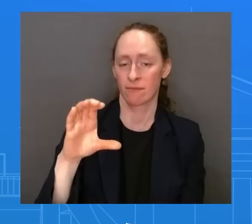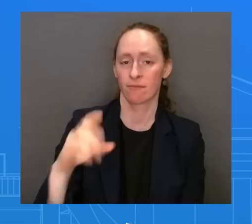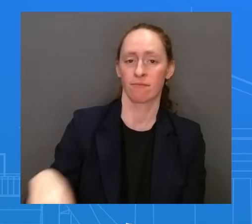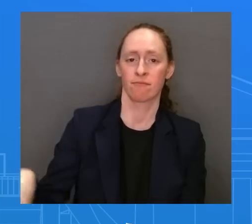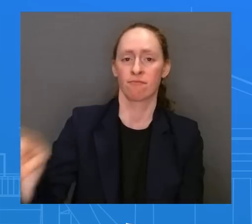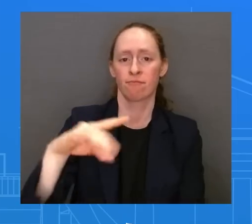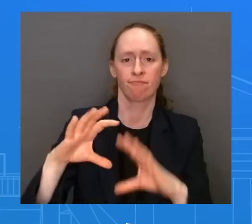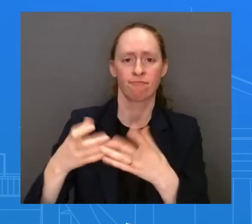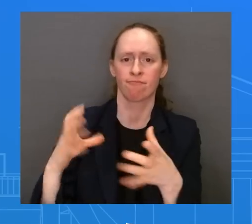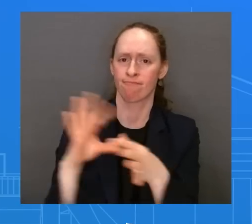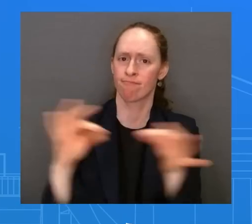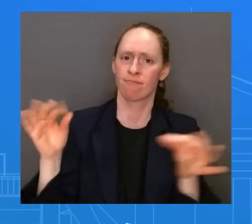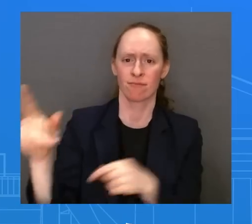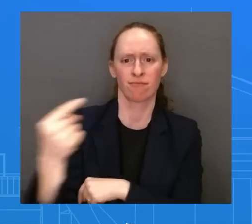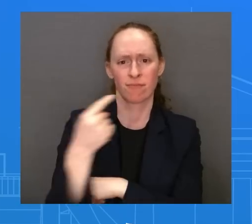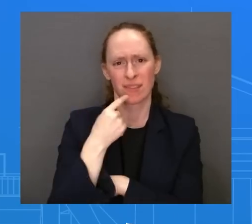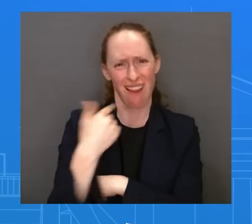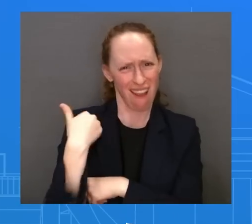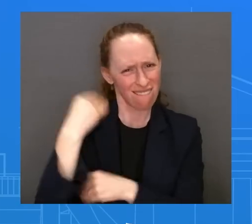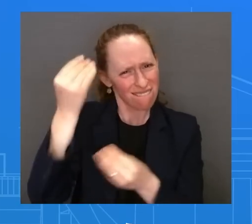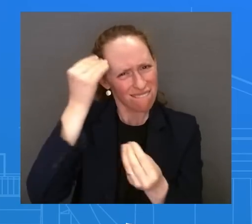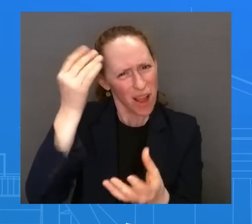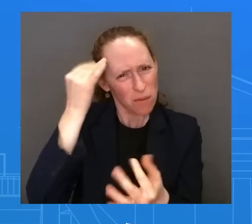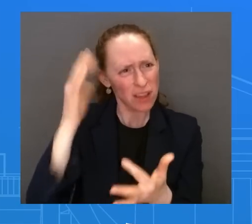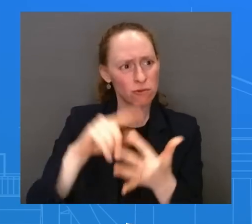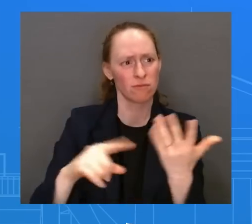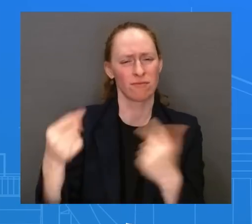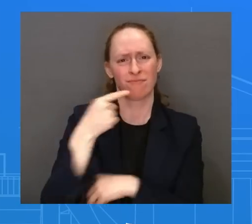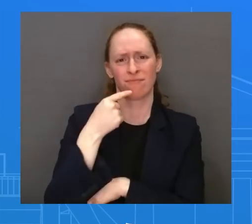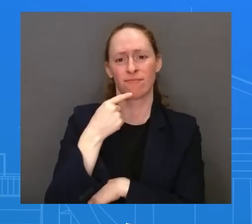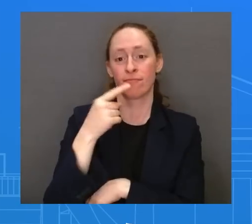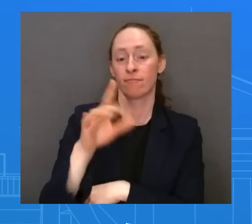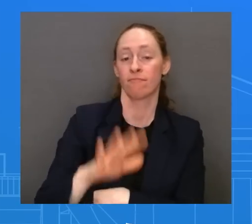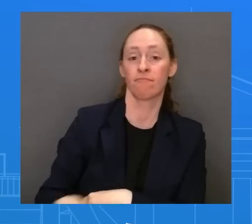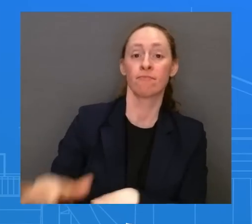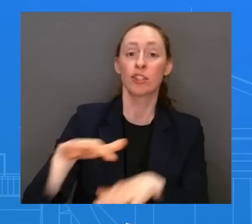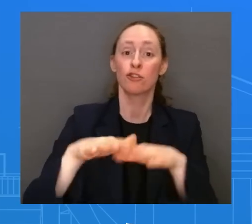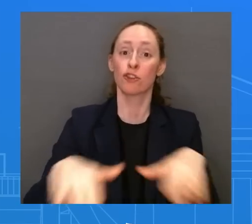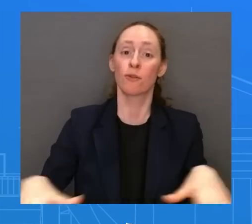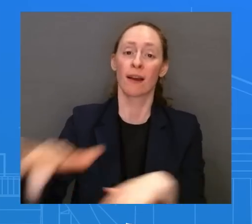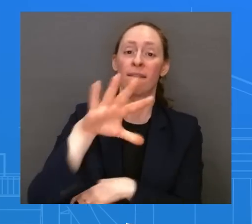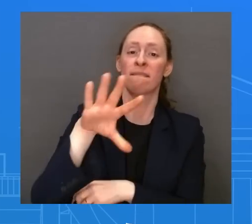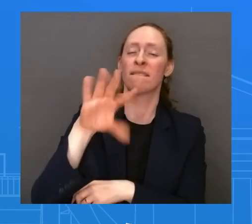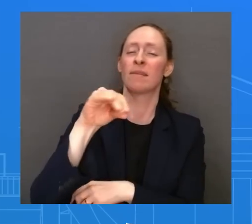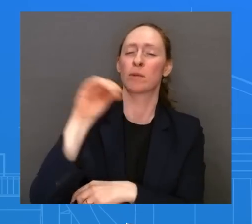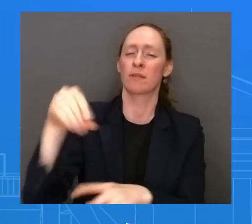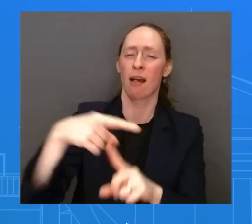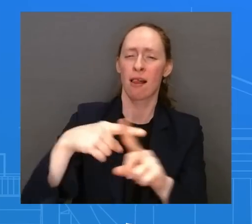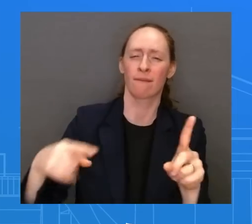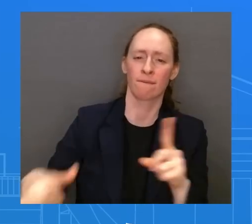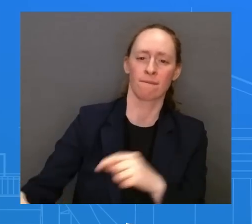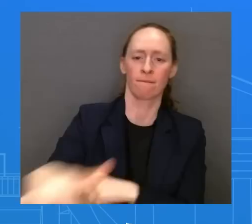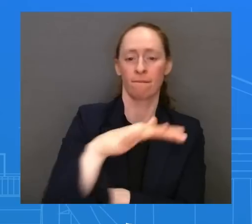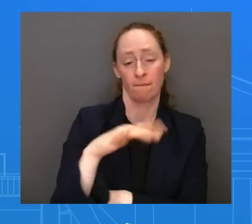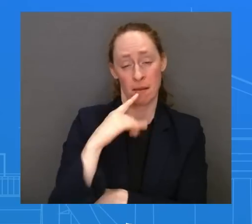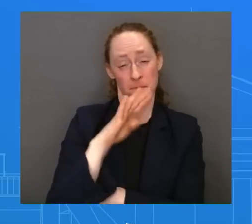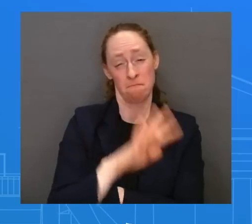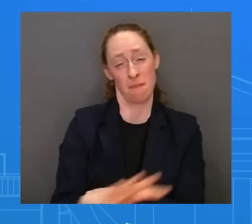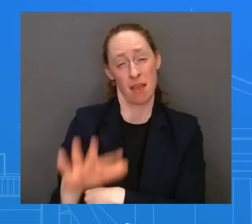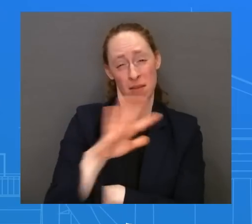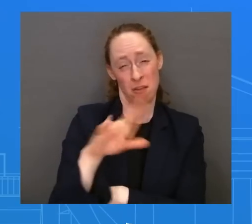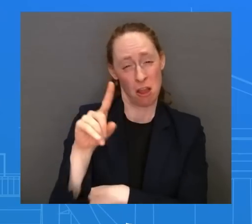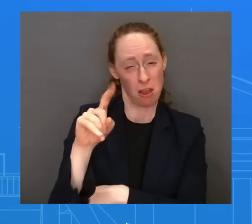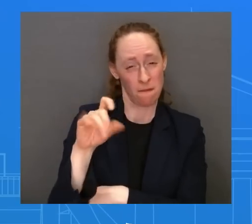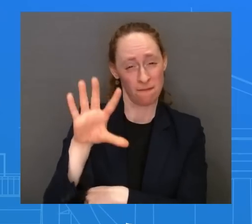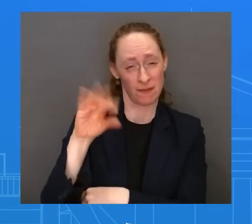live in States in which transgender youth have lost access to or at risk of losing access to gender